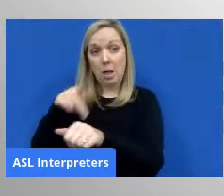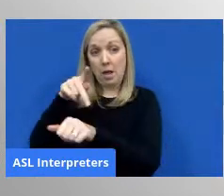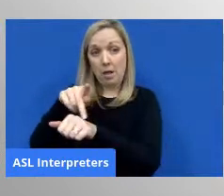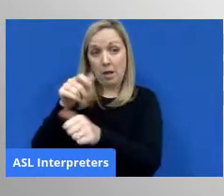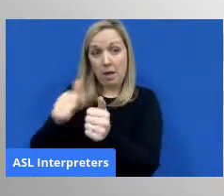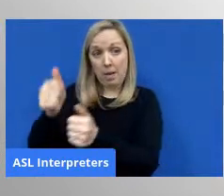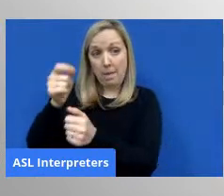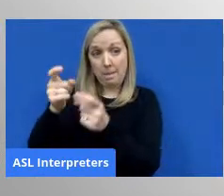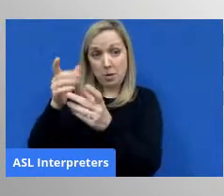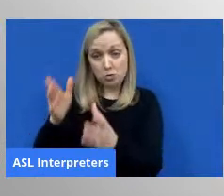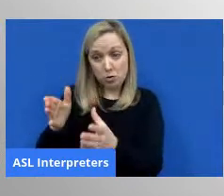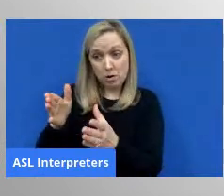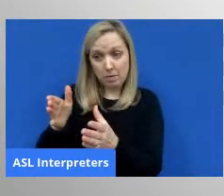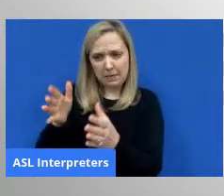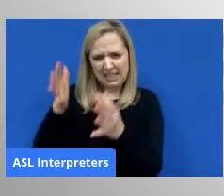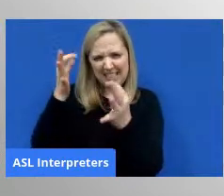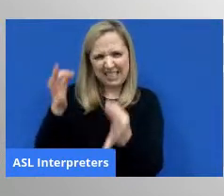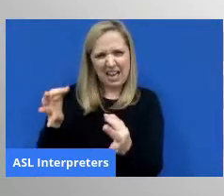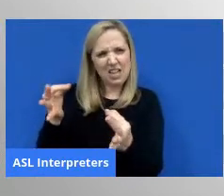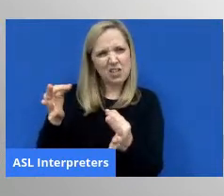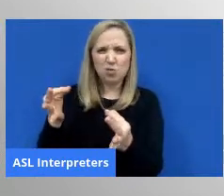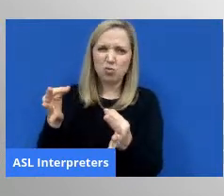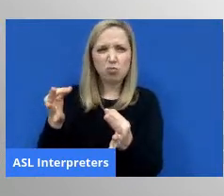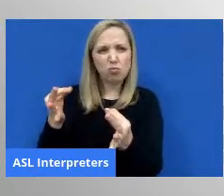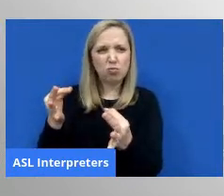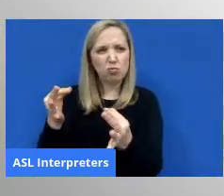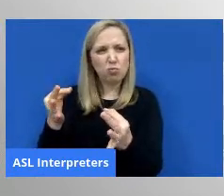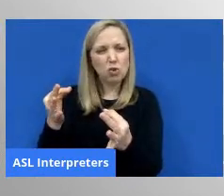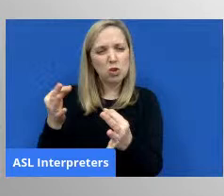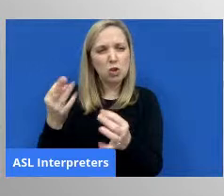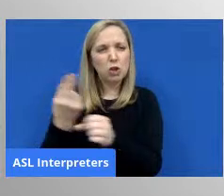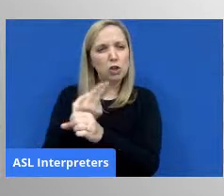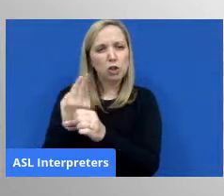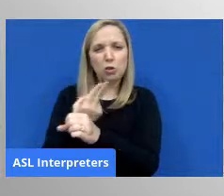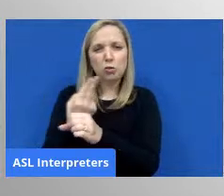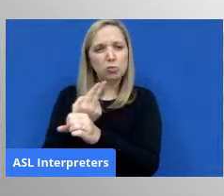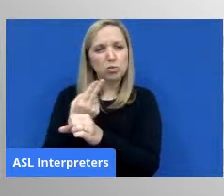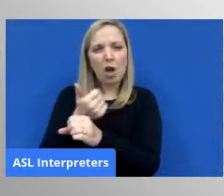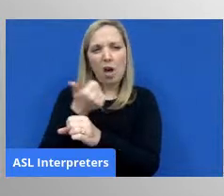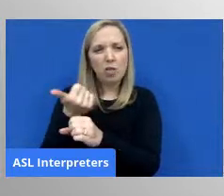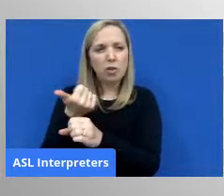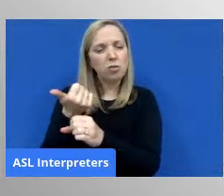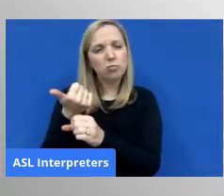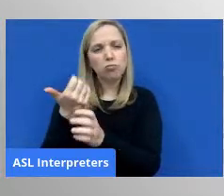to use other channels? For instance, maybe counseling,